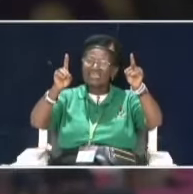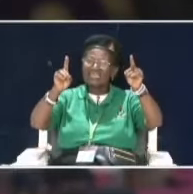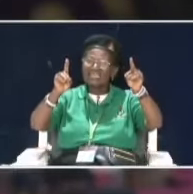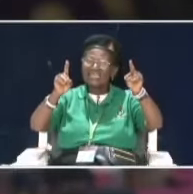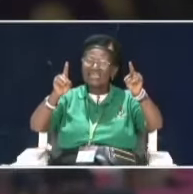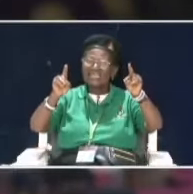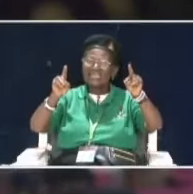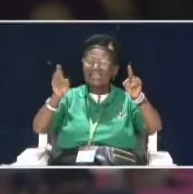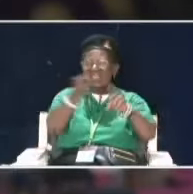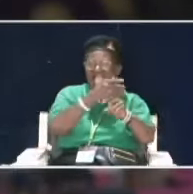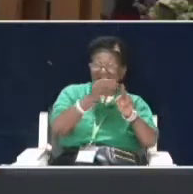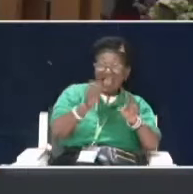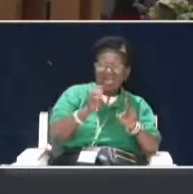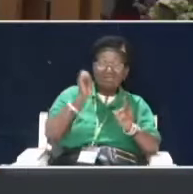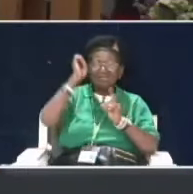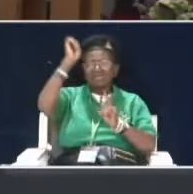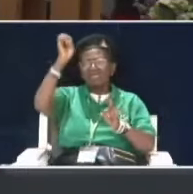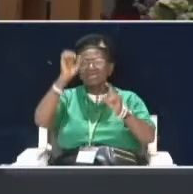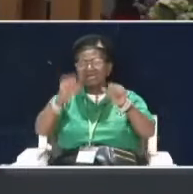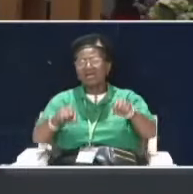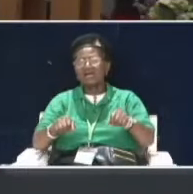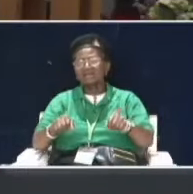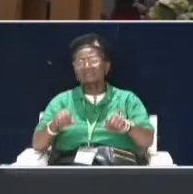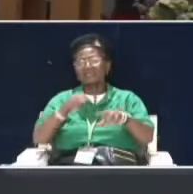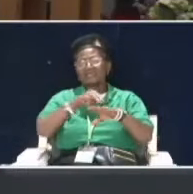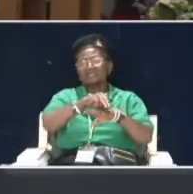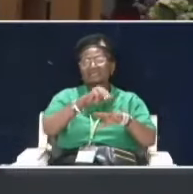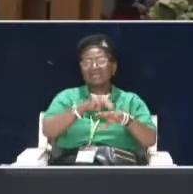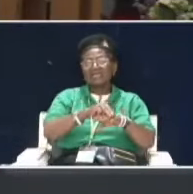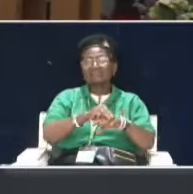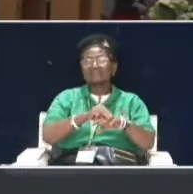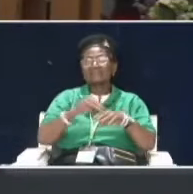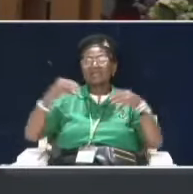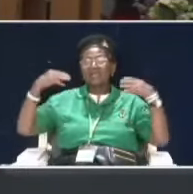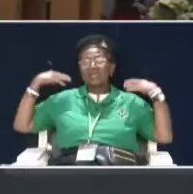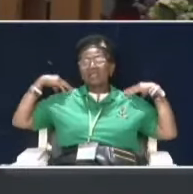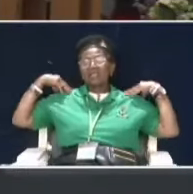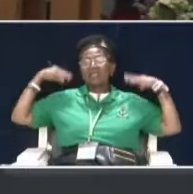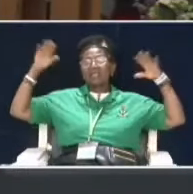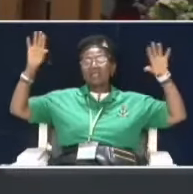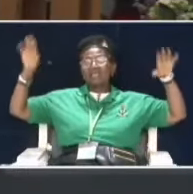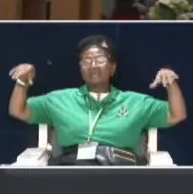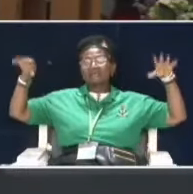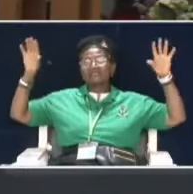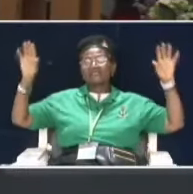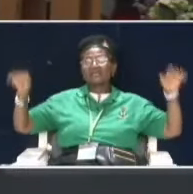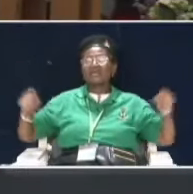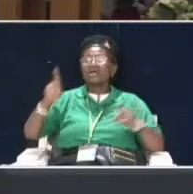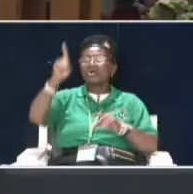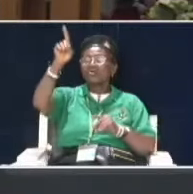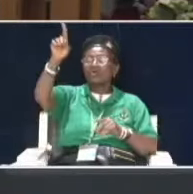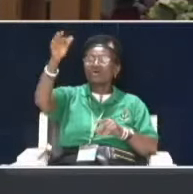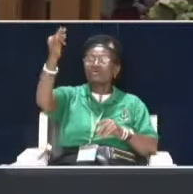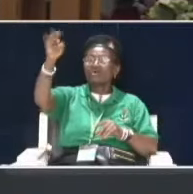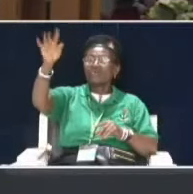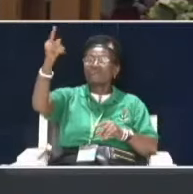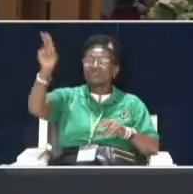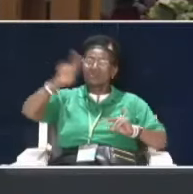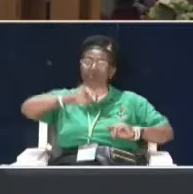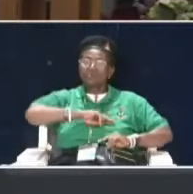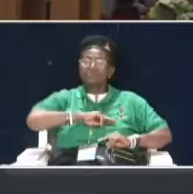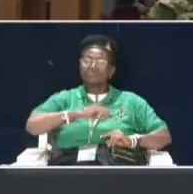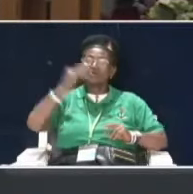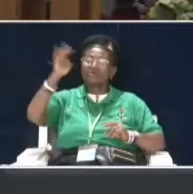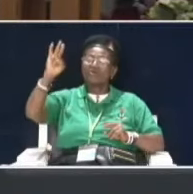he can send an angel, one of the hosts of heaven, to come